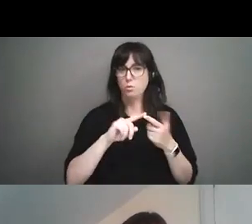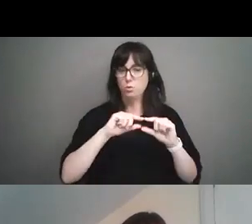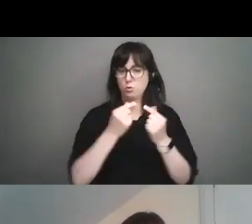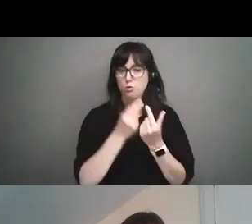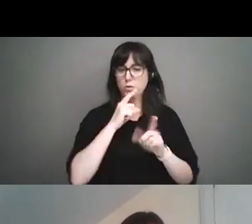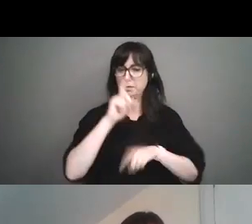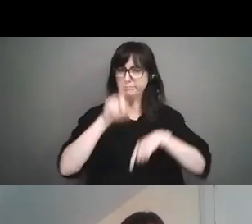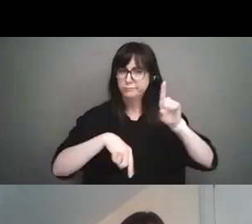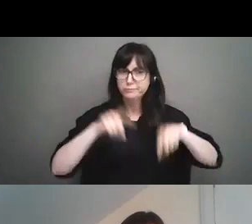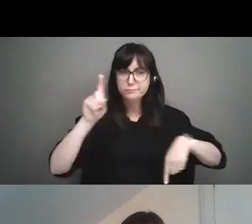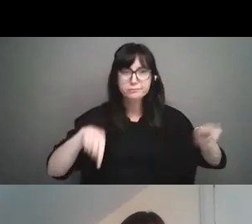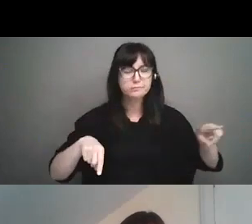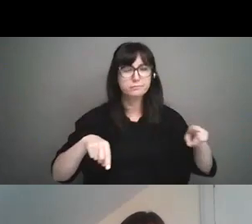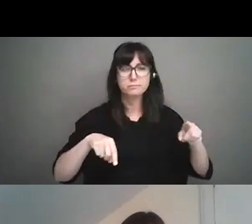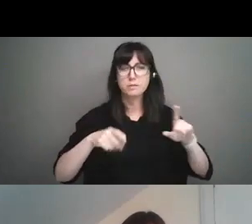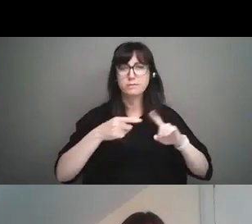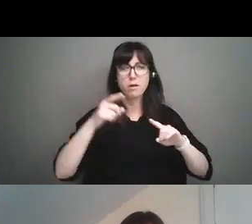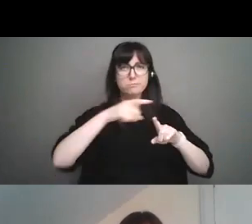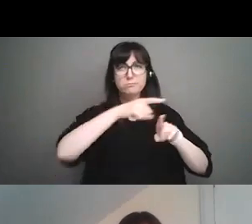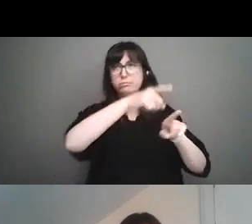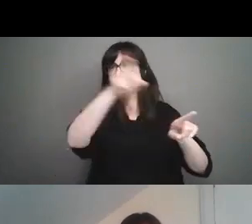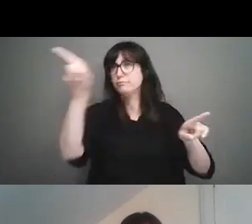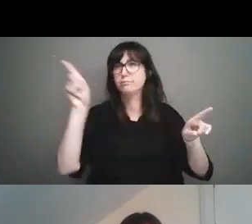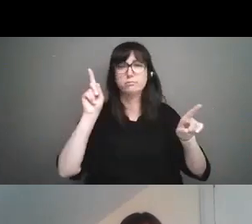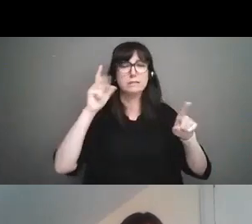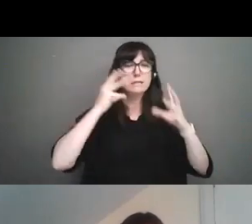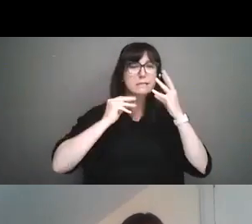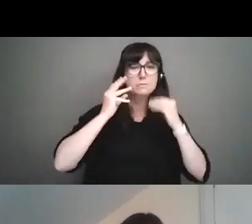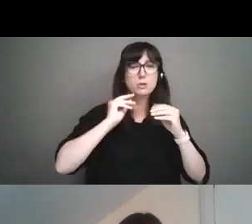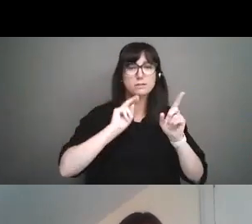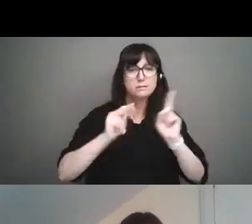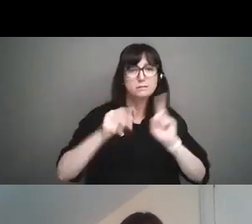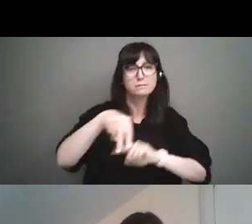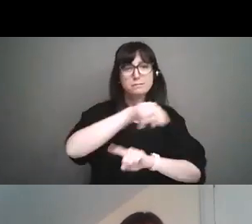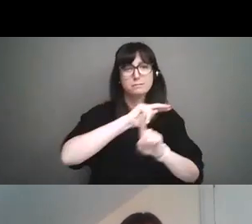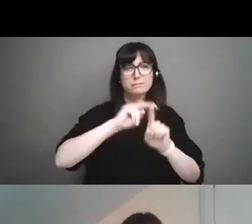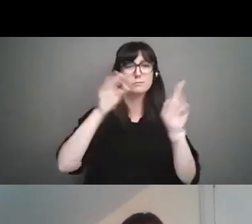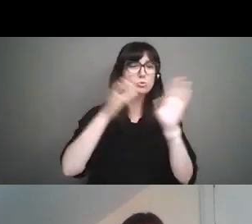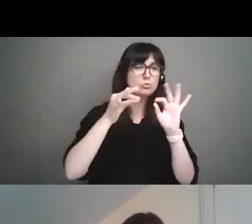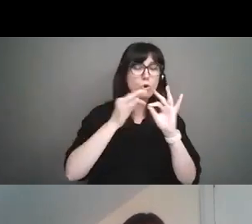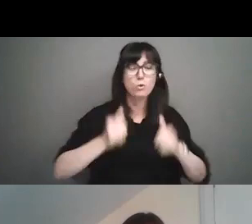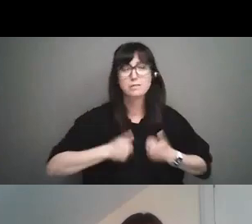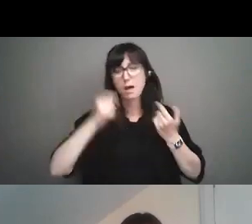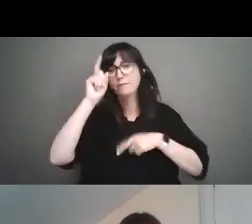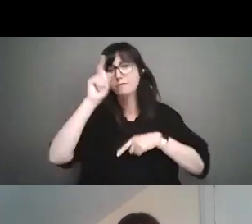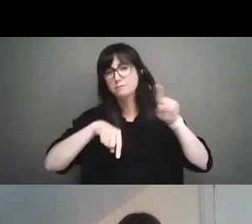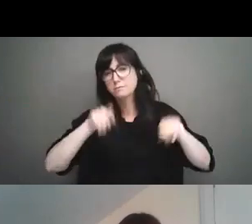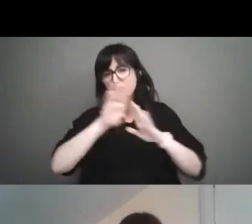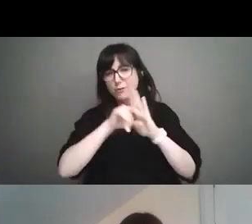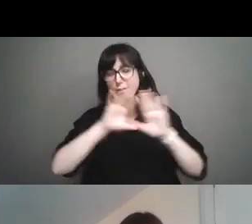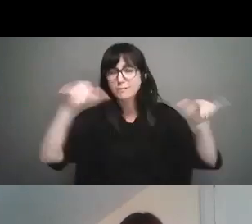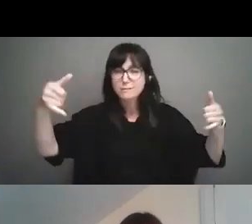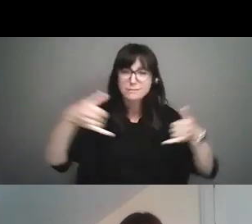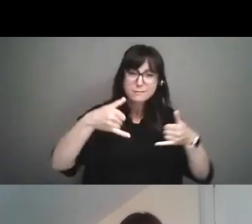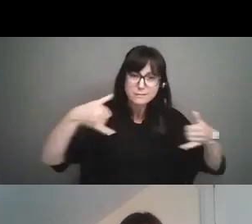coming from all different places with different stories, different experiences, coming together on the phone and getting to know each other as a